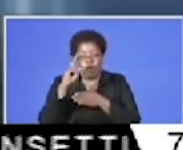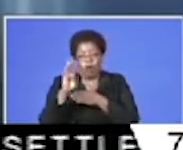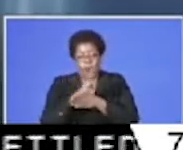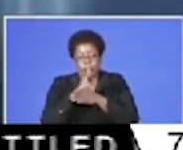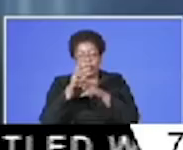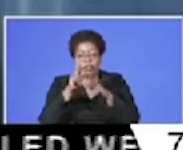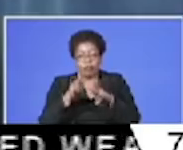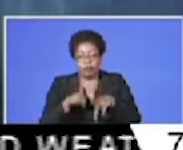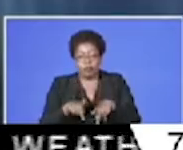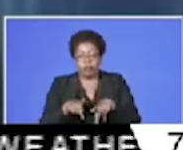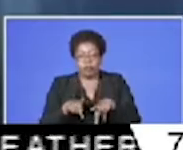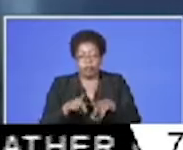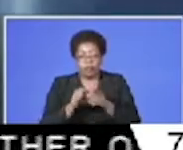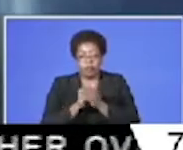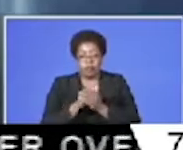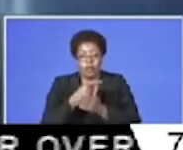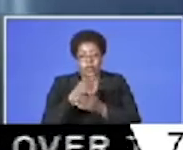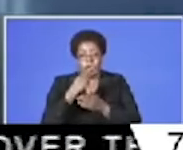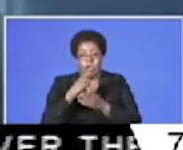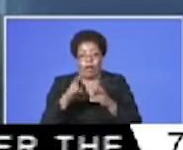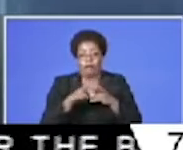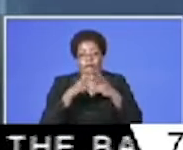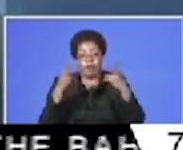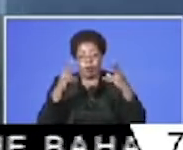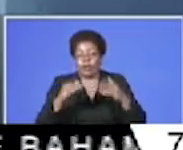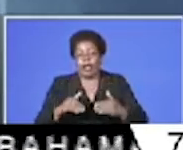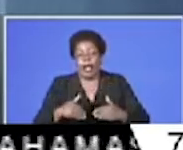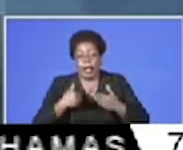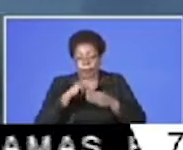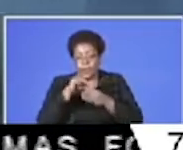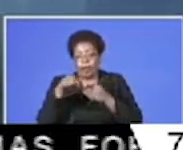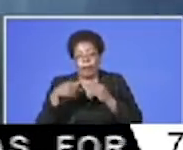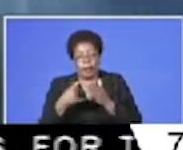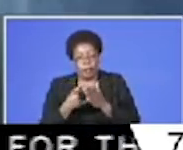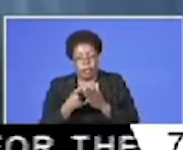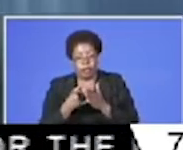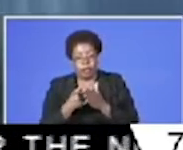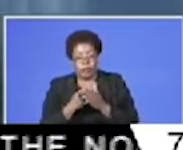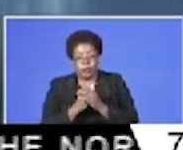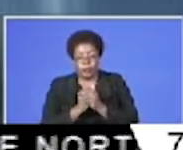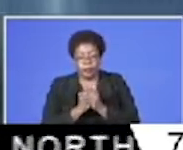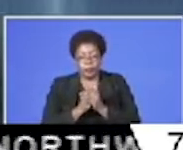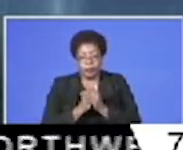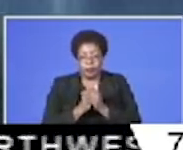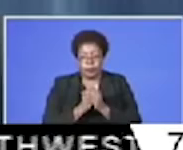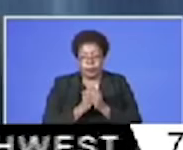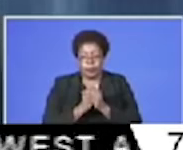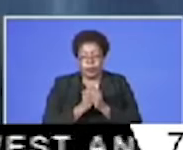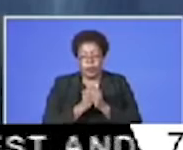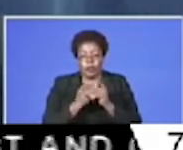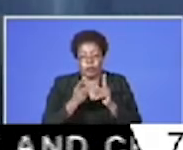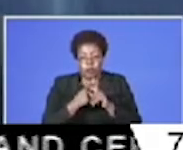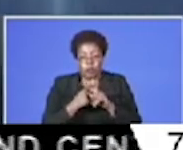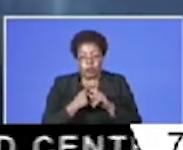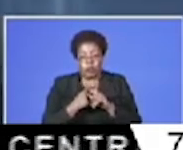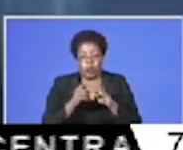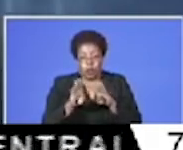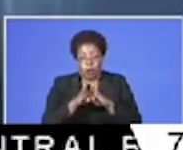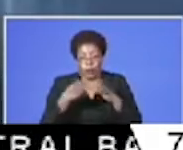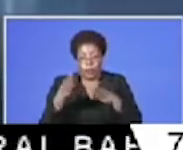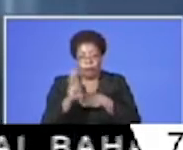myself, they are very, very, very happy about it. You know, that we can now commence doing business